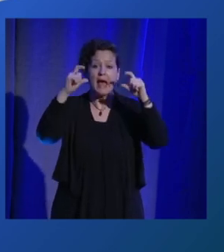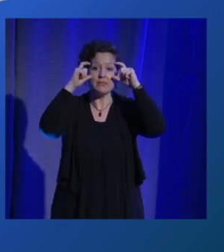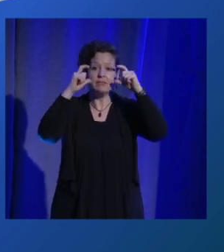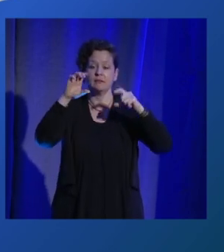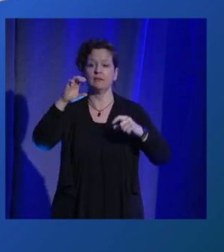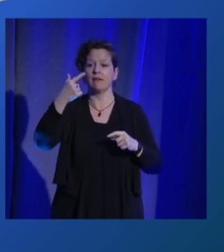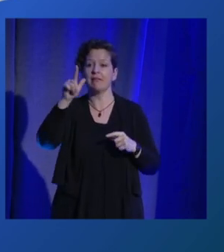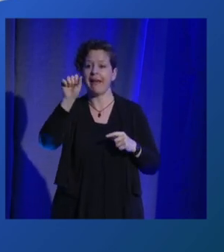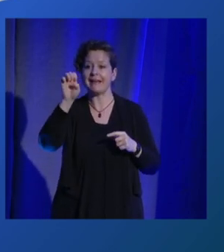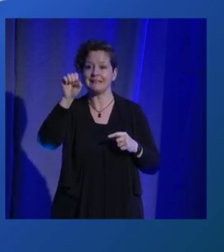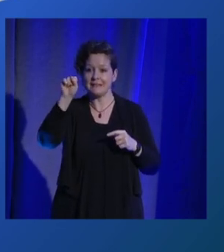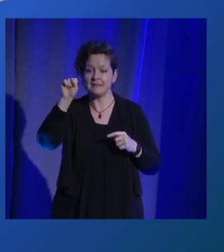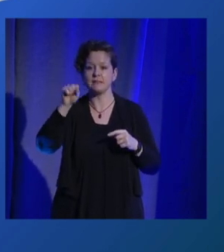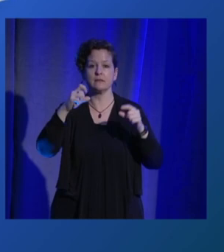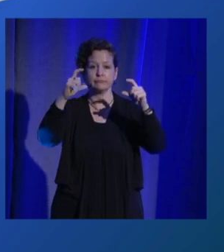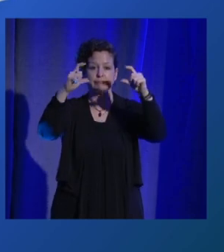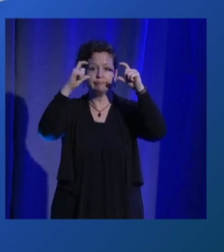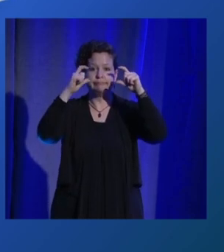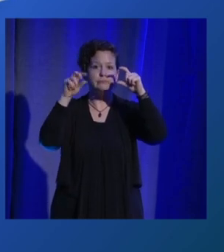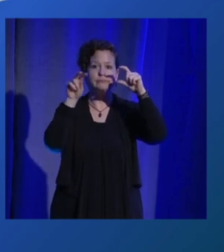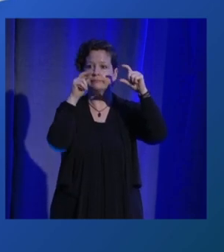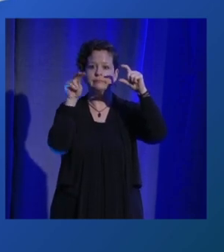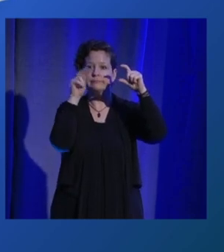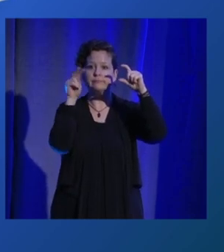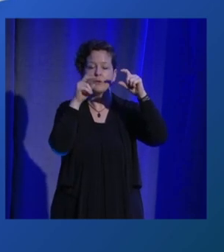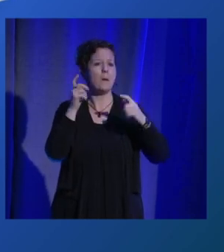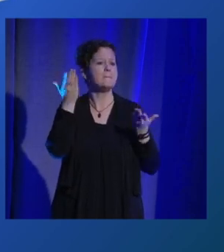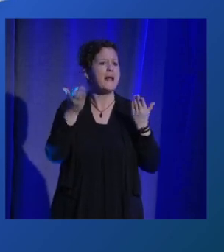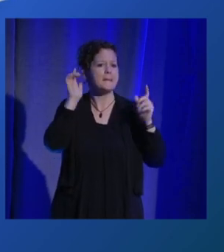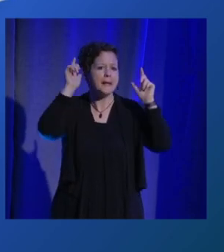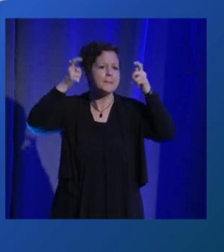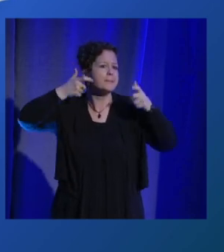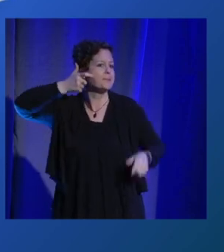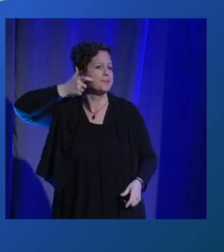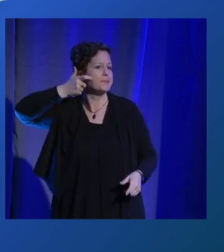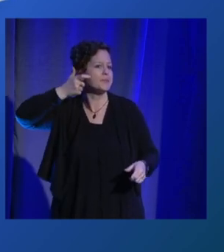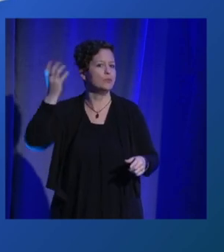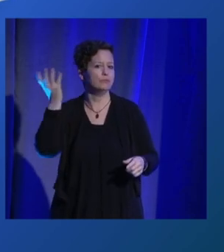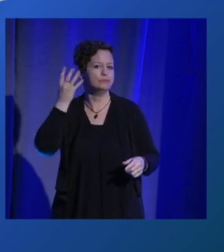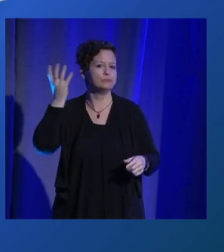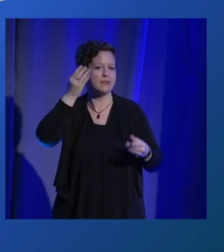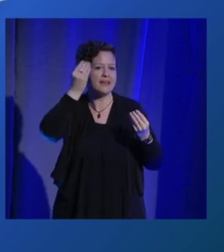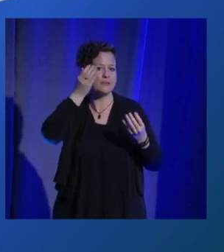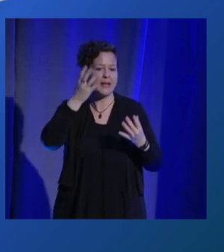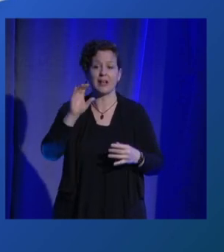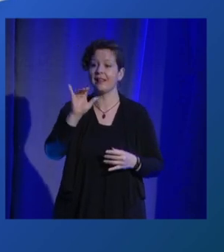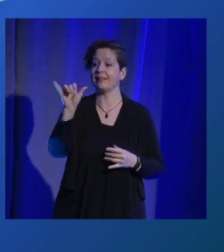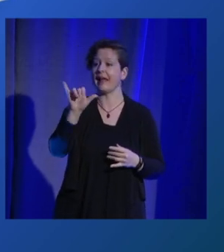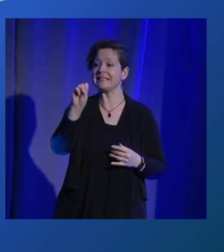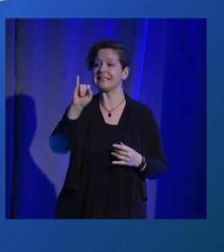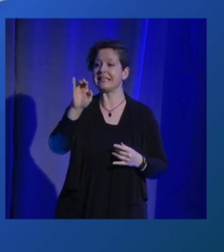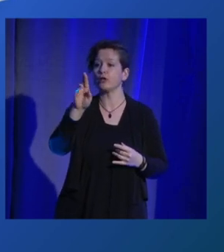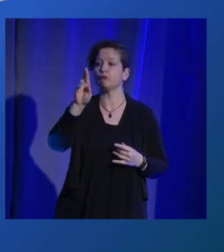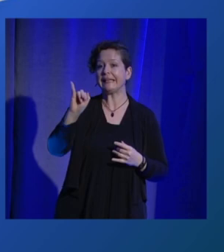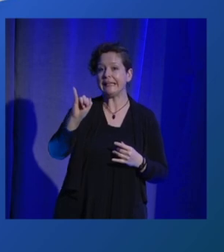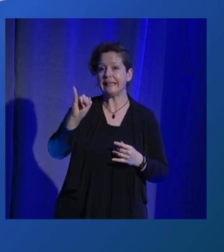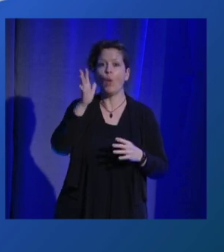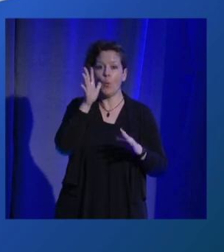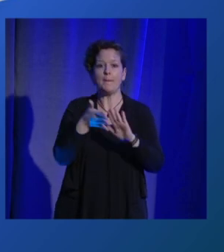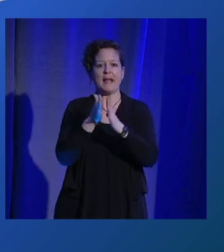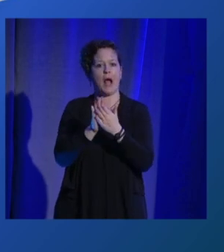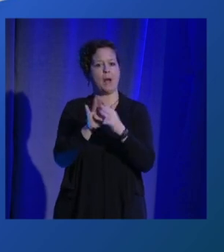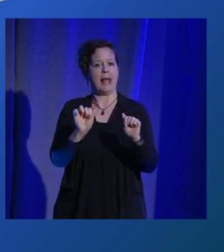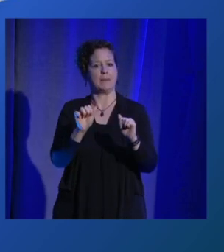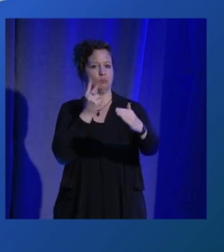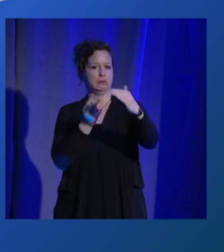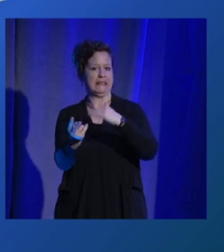will have it directly in our headsets right so Siri is going to be predictive it'll Siri